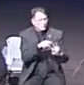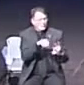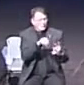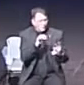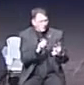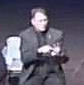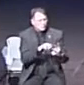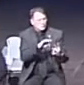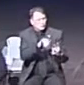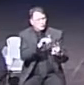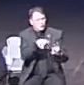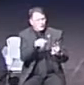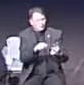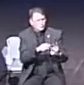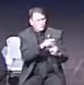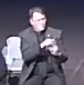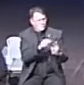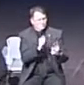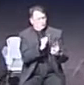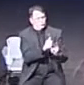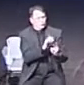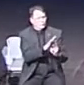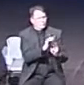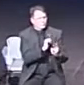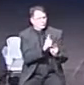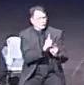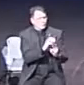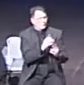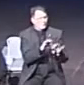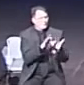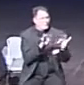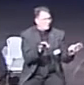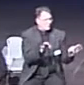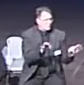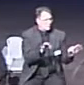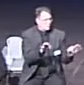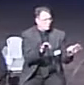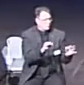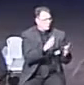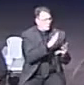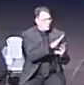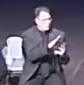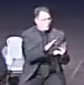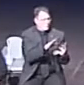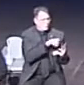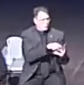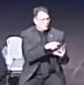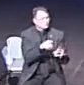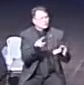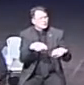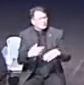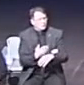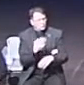Johanna, each with their own uniqueness, each with their own perfection. The piece explored through dance